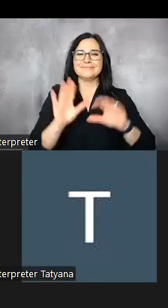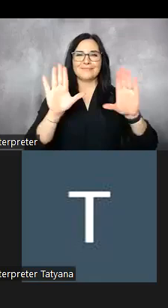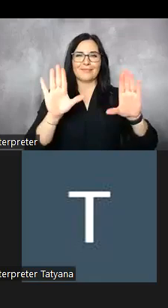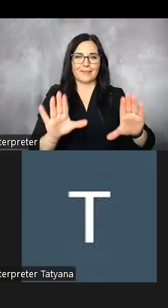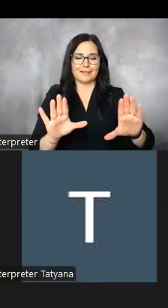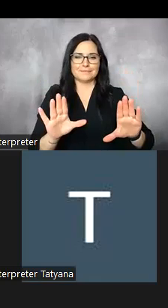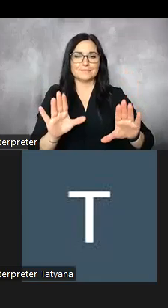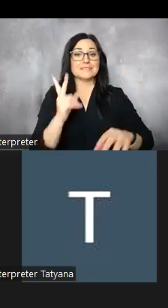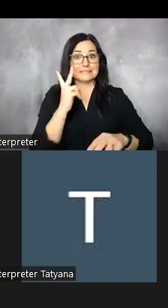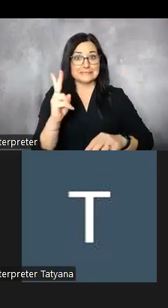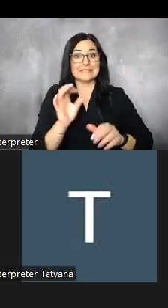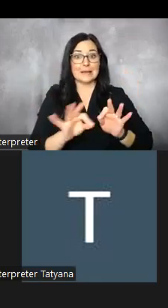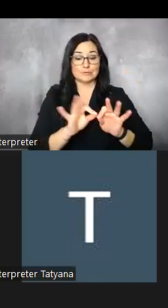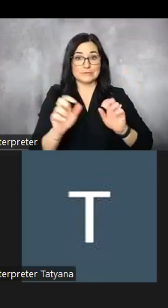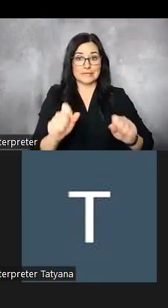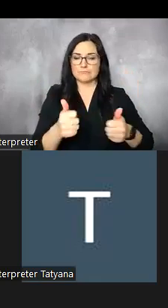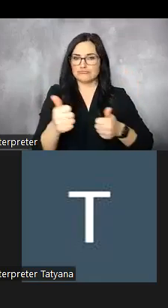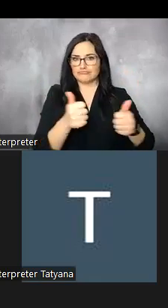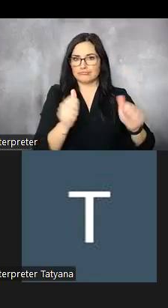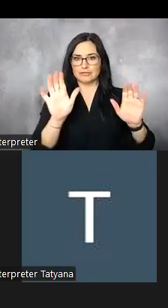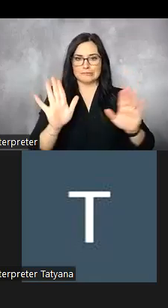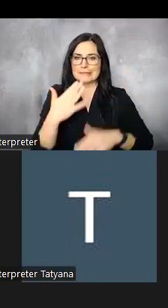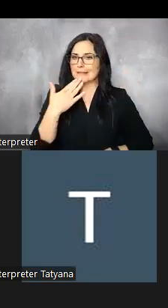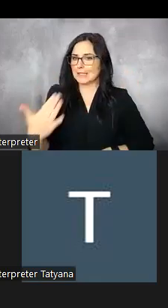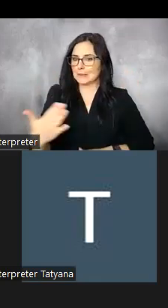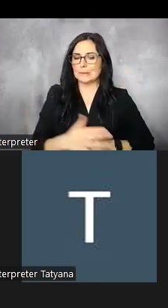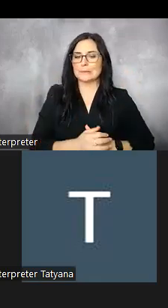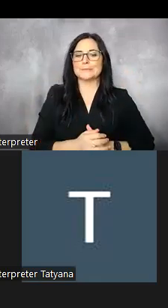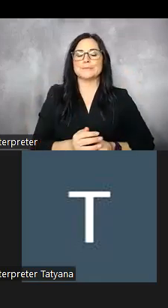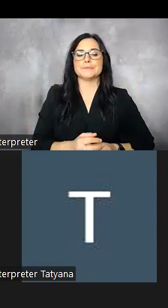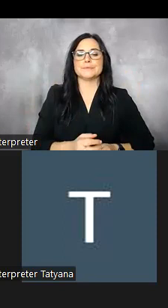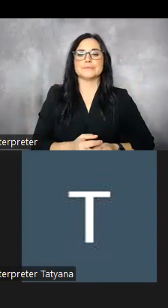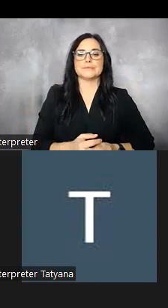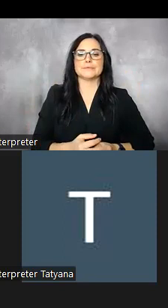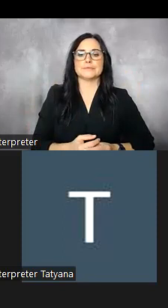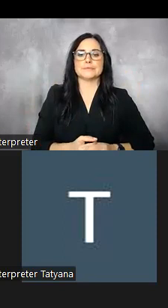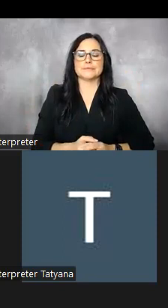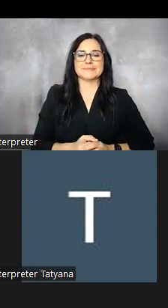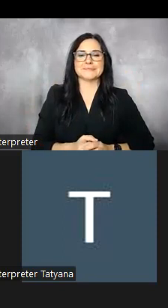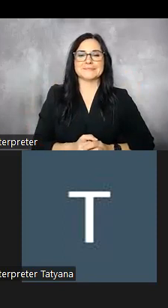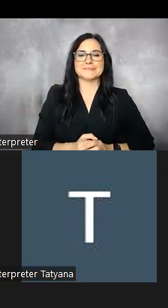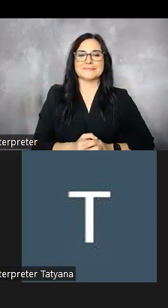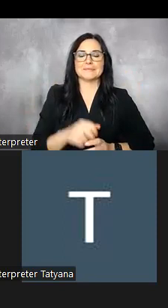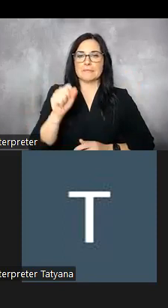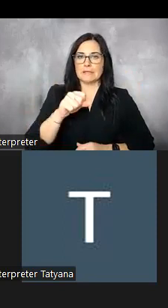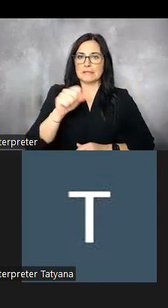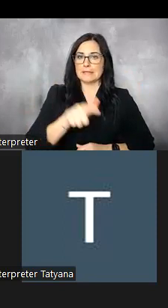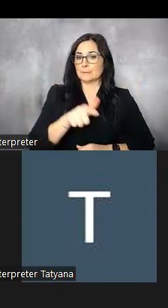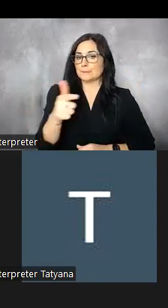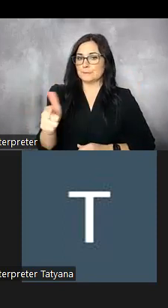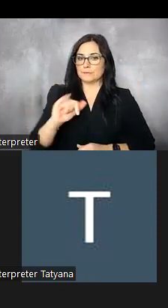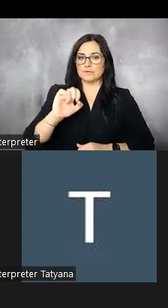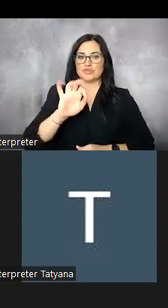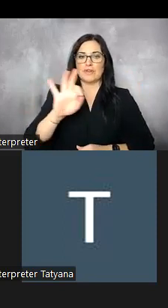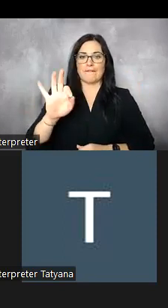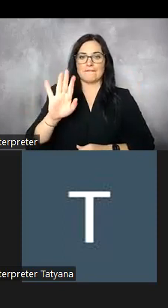so everyone can see the captioning? Okay, great. Thank you. And thank you, Angela. All right. So, yes, I am going to pass this on